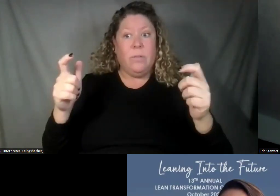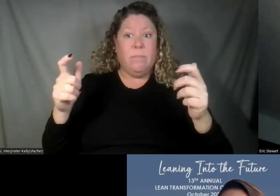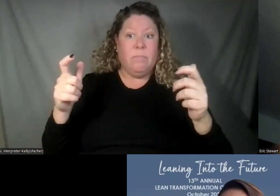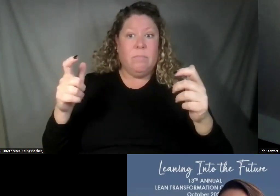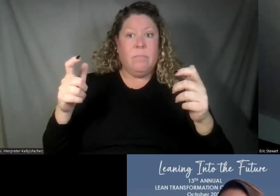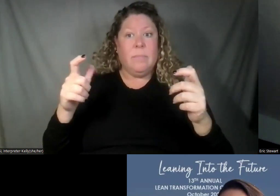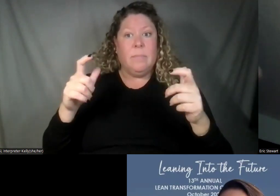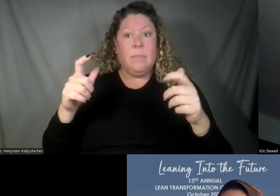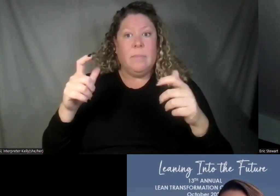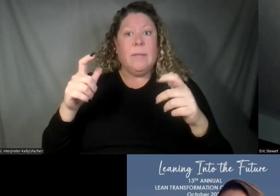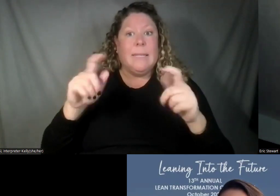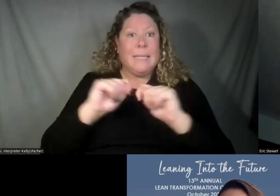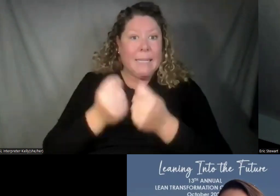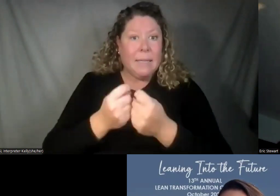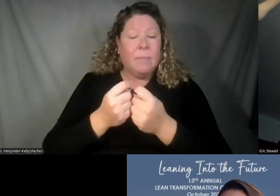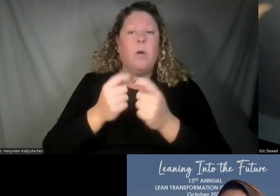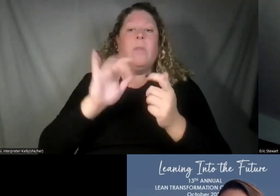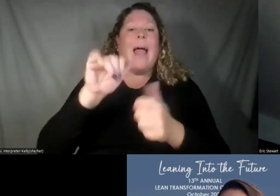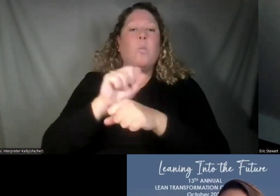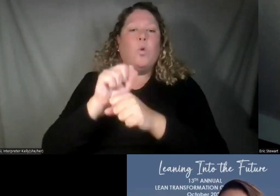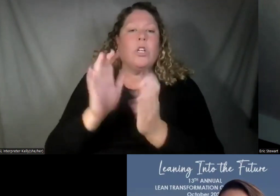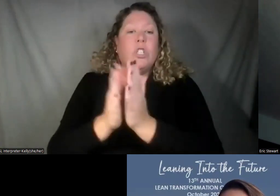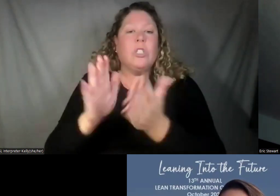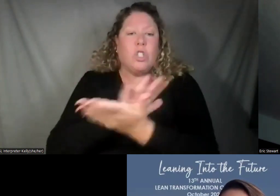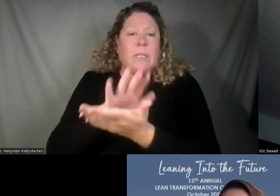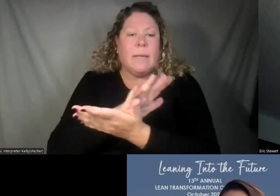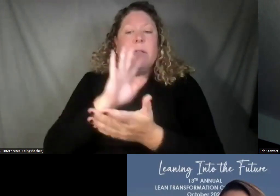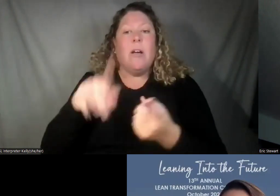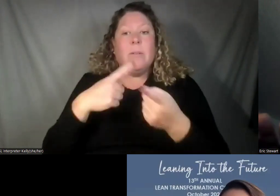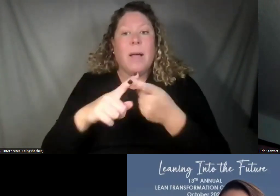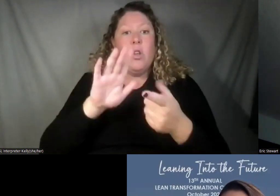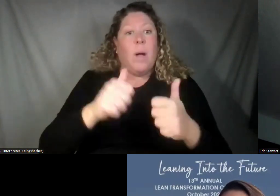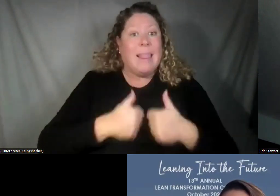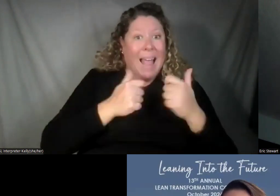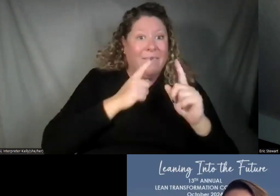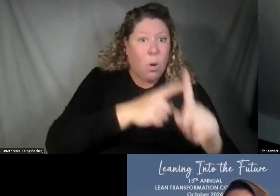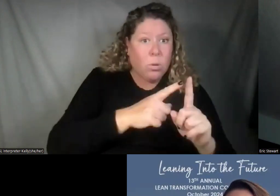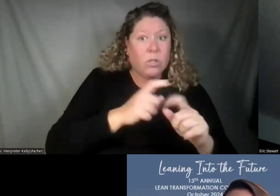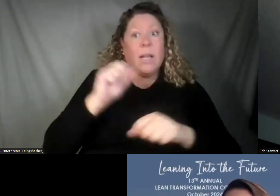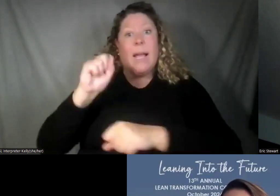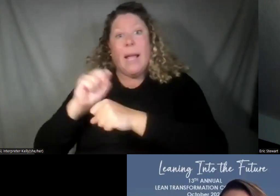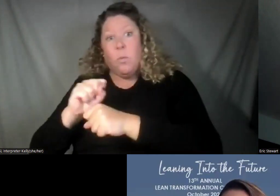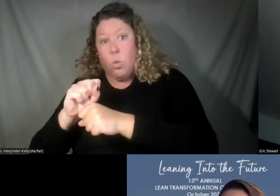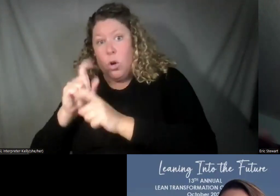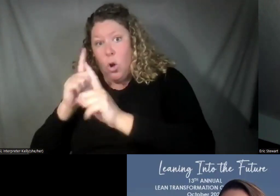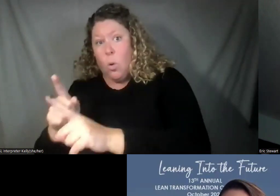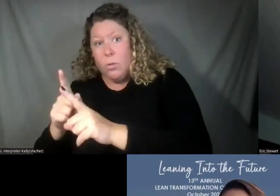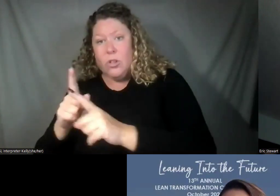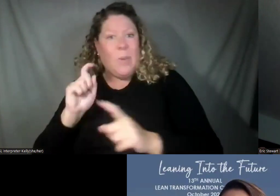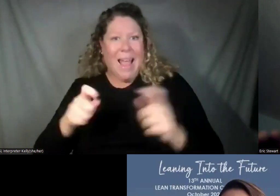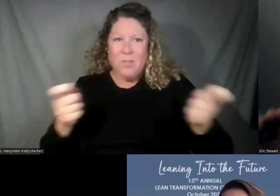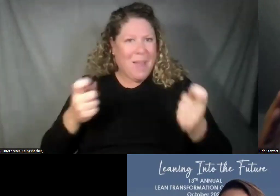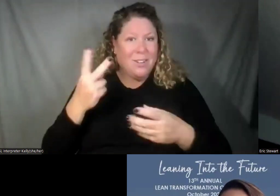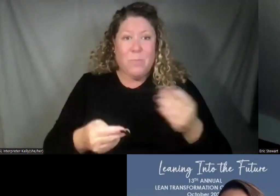you're looking at your life goals and your work goals, the big things that happen in life. And you have to be able to manage life goals, work